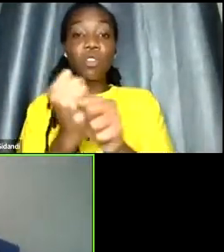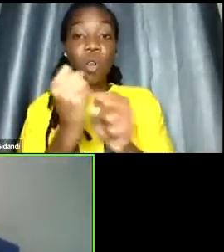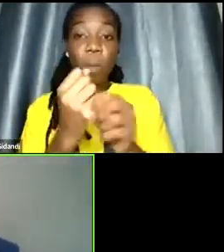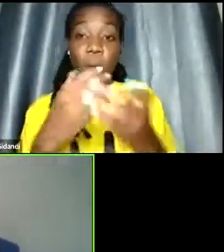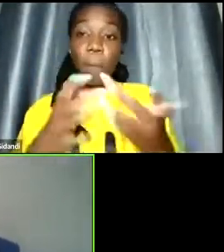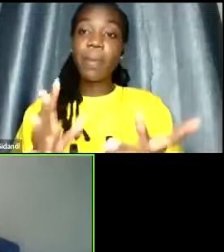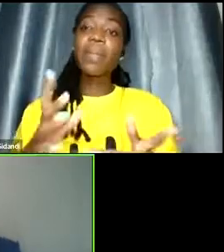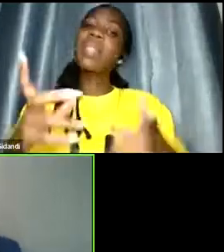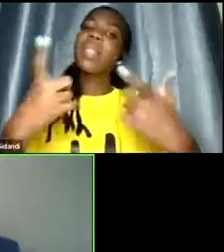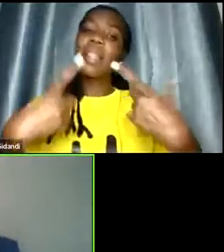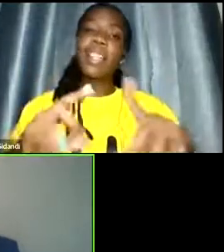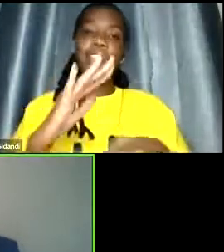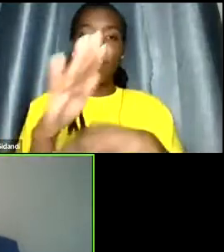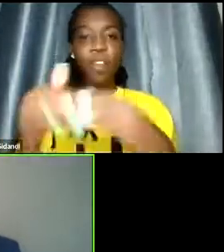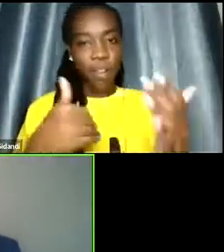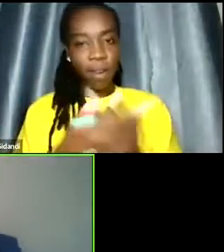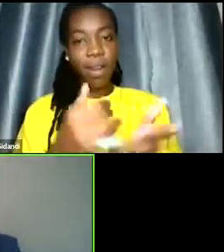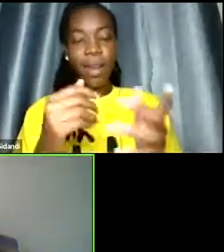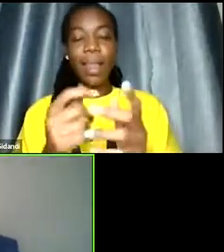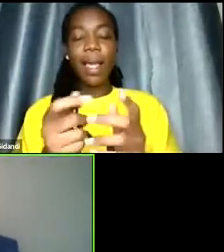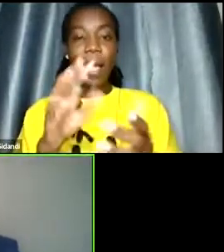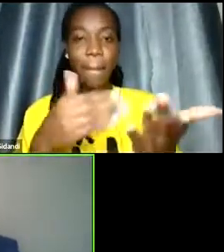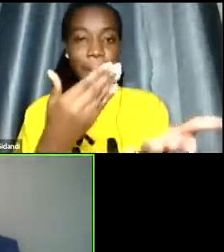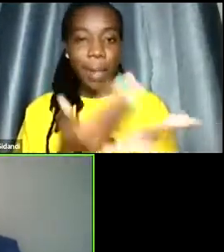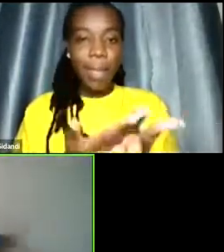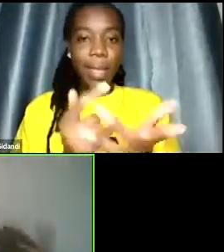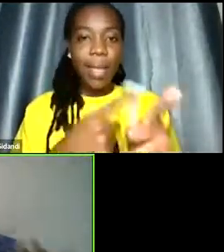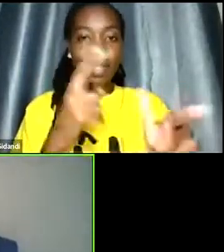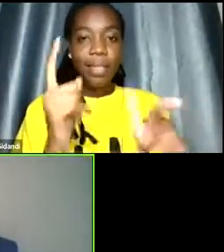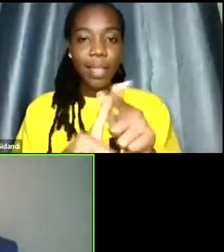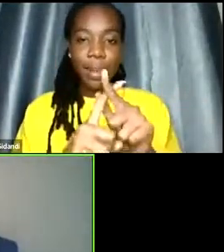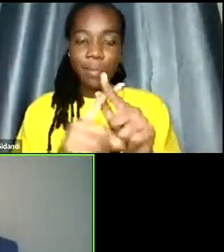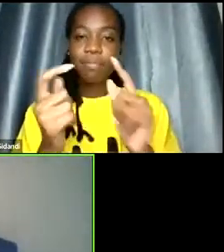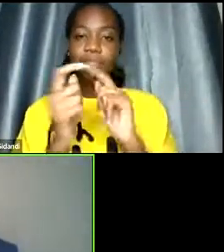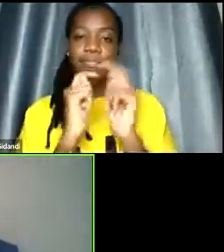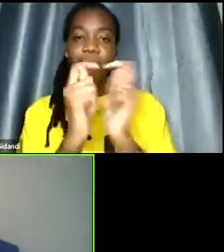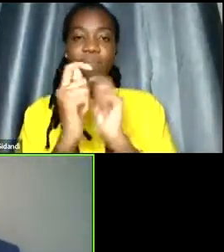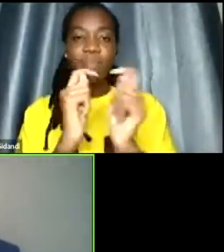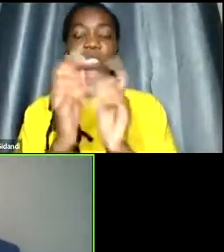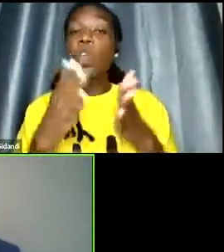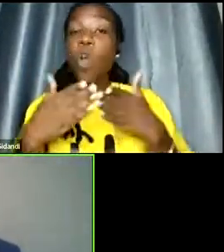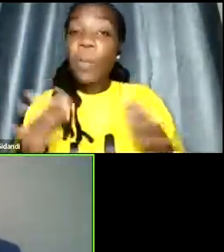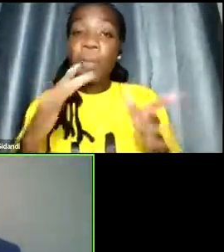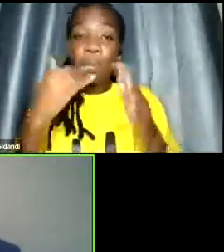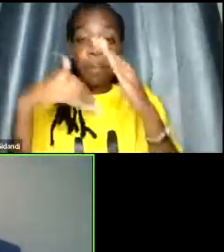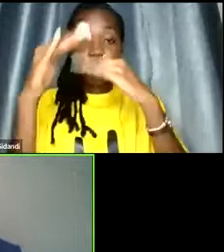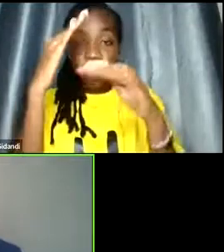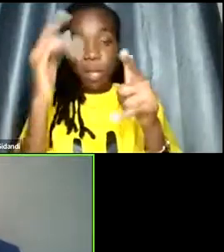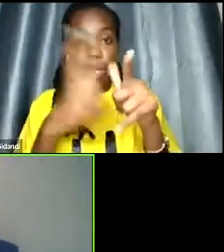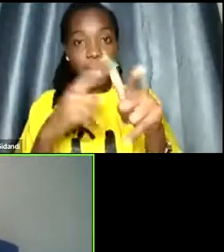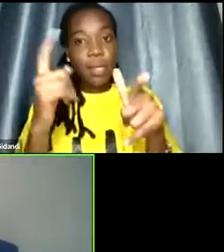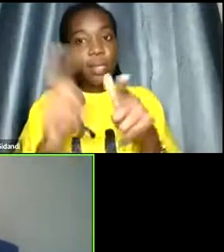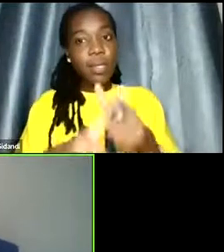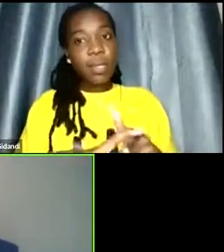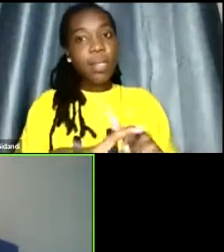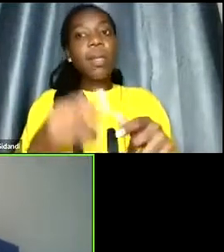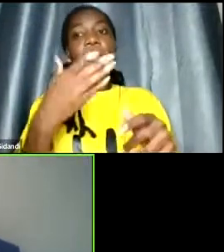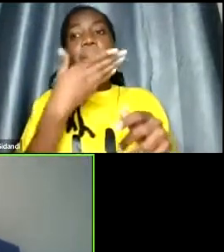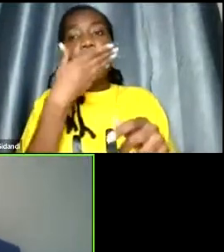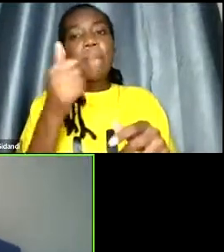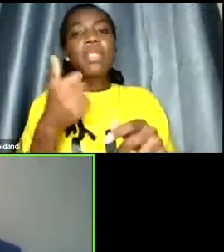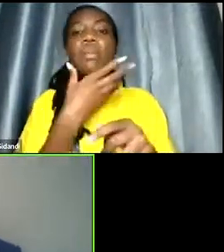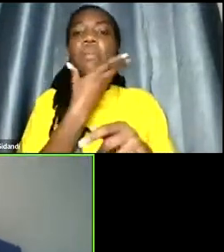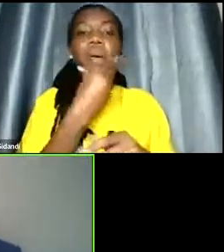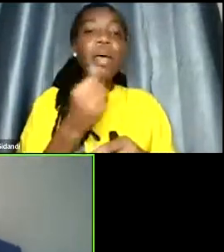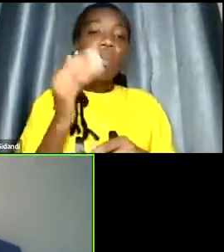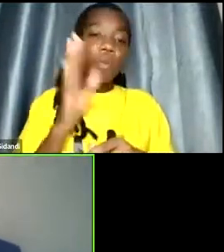apply and let them all be interviewed openly and professionally. And may the best man or woman get the job. not based